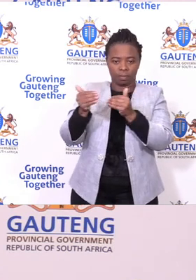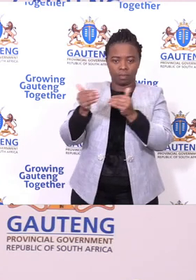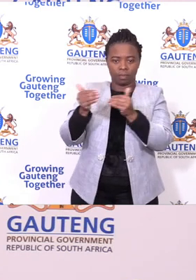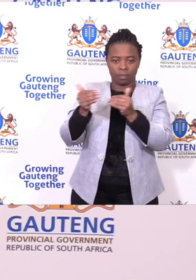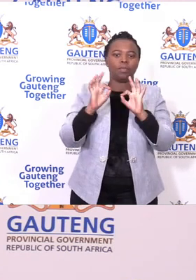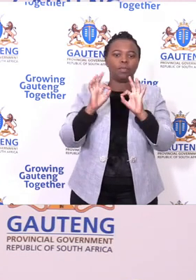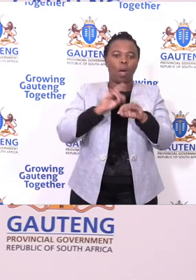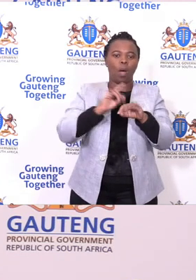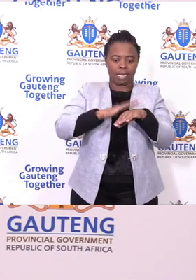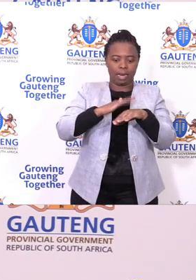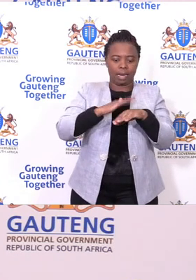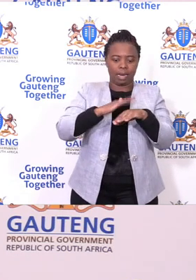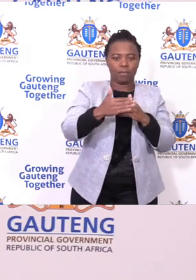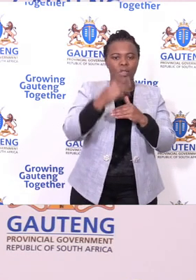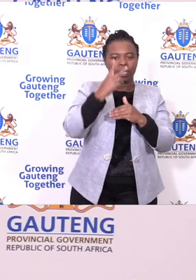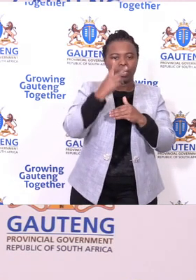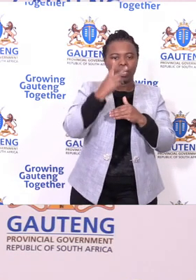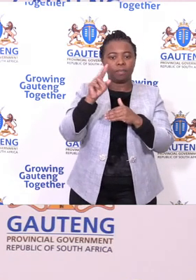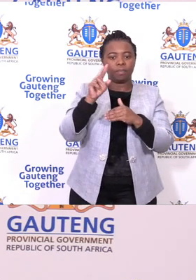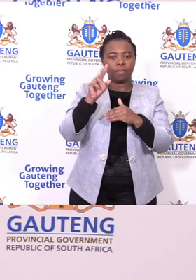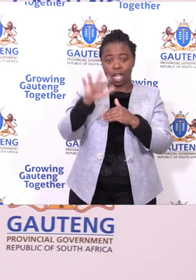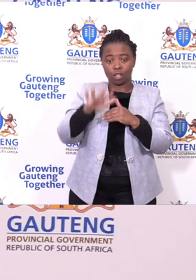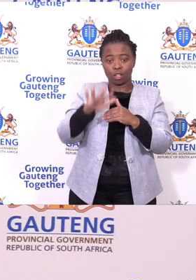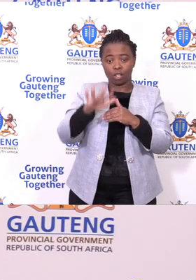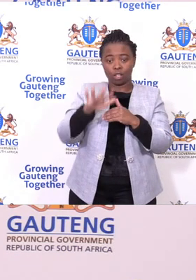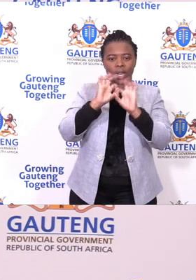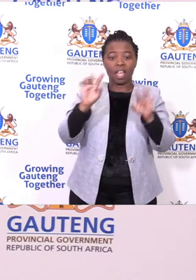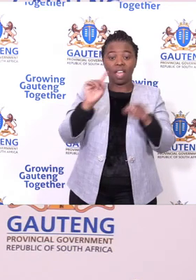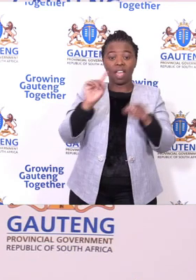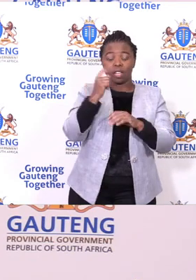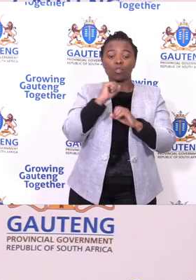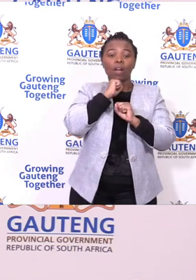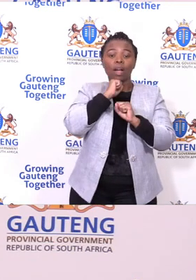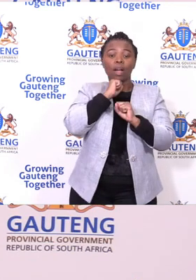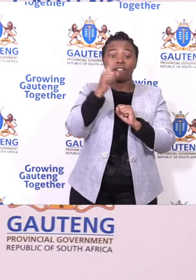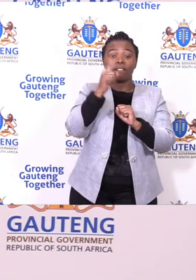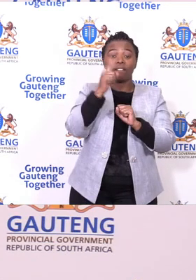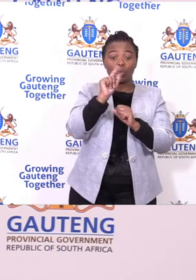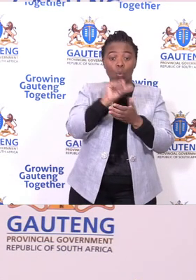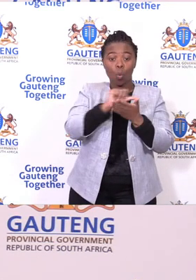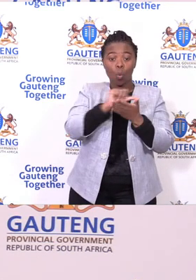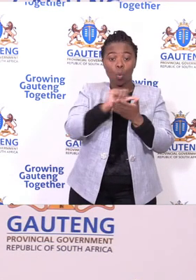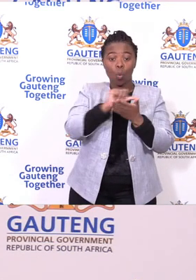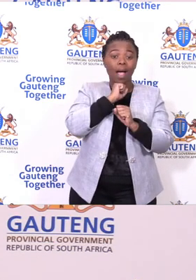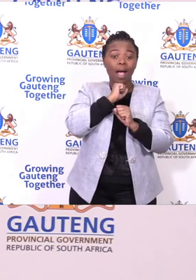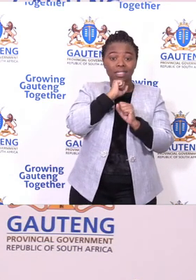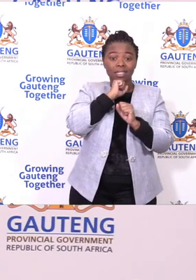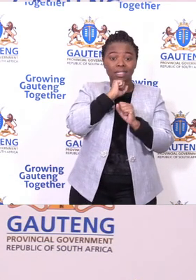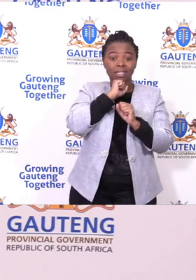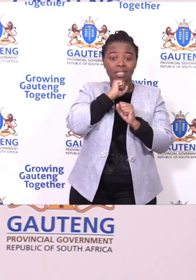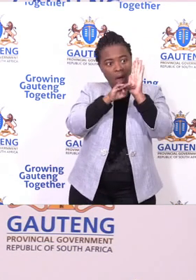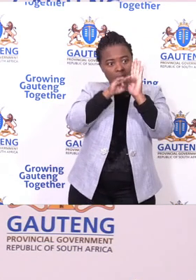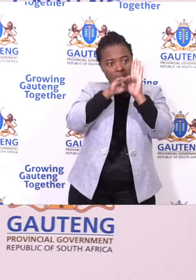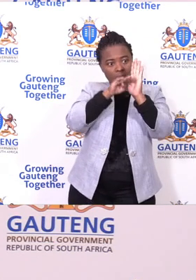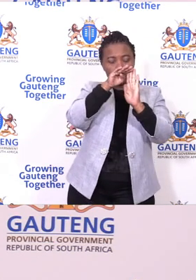pace that we have seen with NASREC, we are clearly that by the first week of August, when we get to the peak, Tshwane